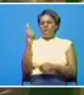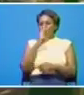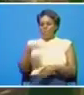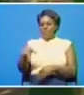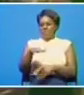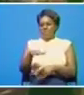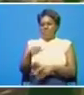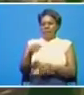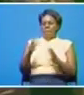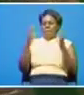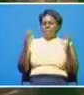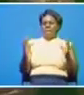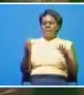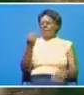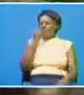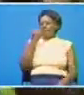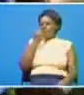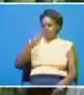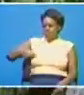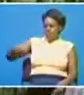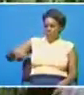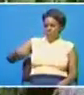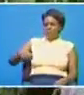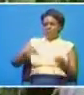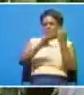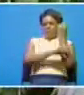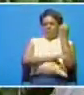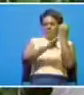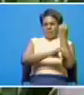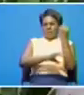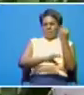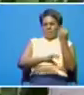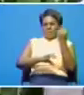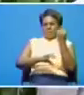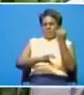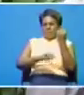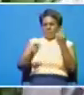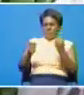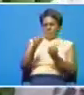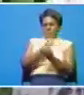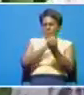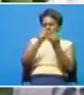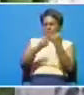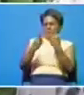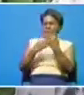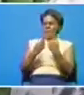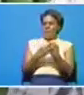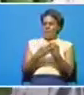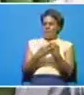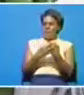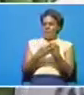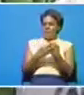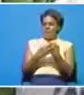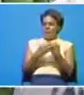to one of the major food baskets in the county. Humu mradi una bloko nane na kila block